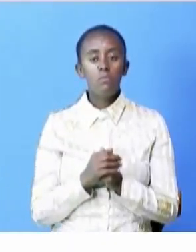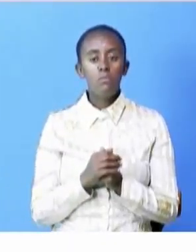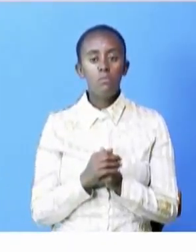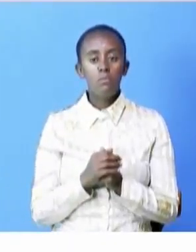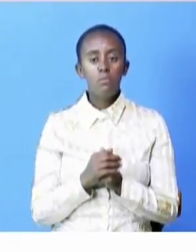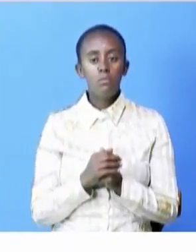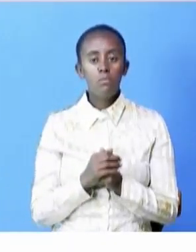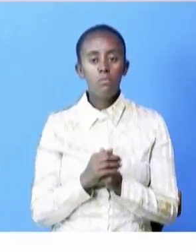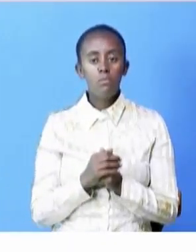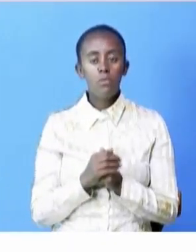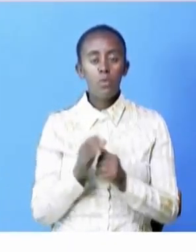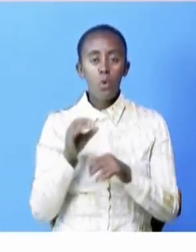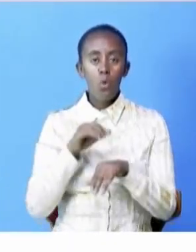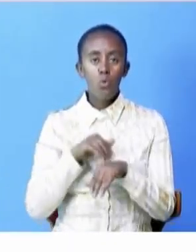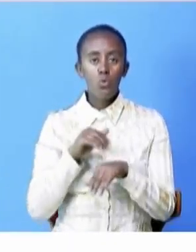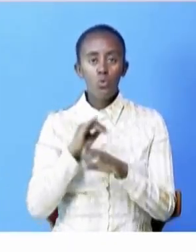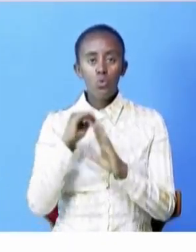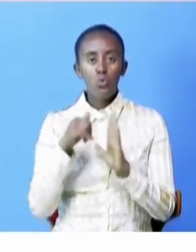June